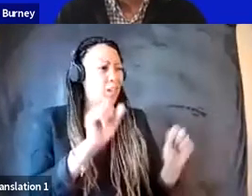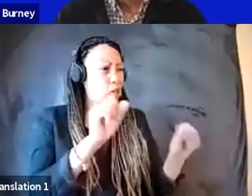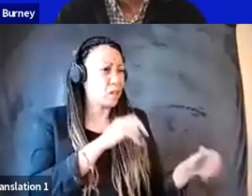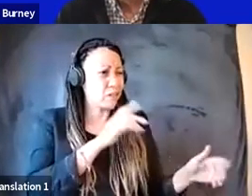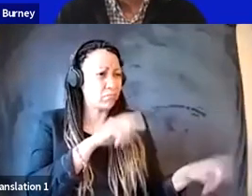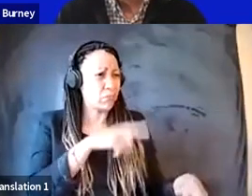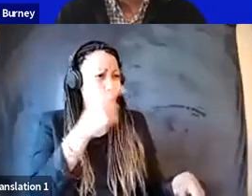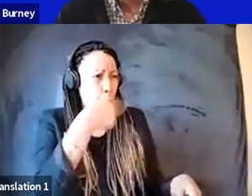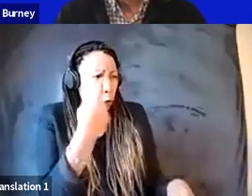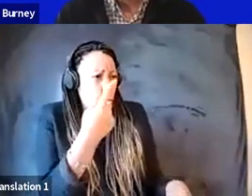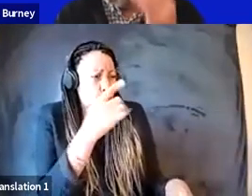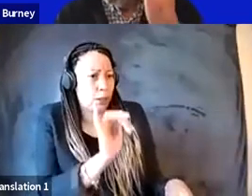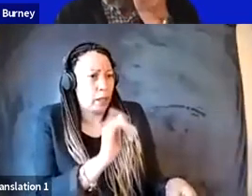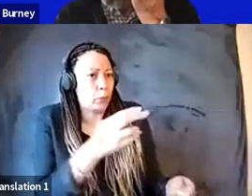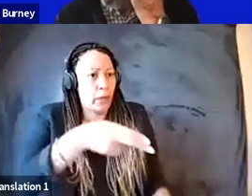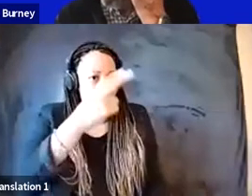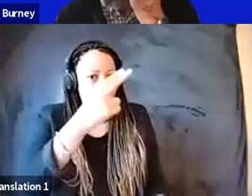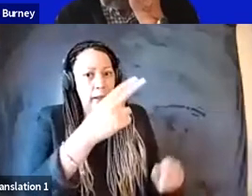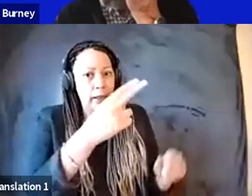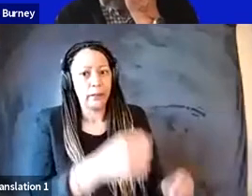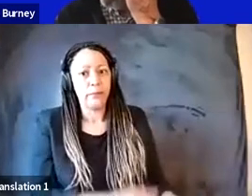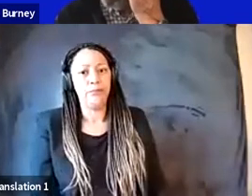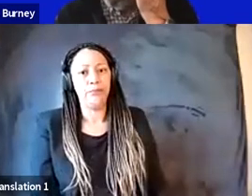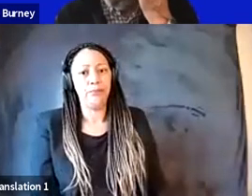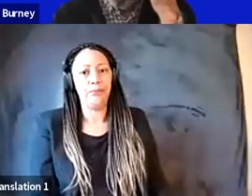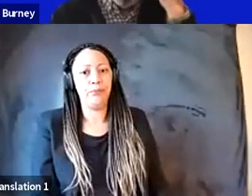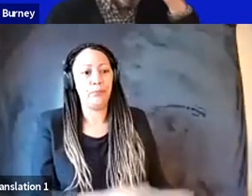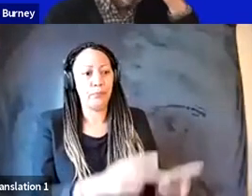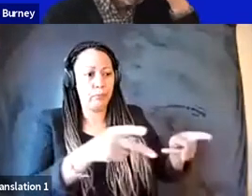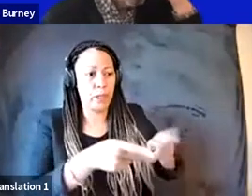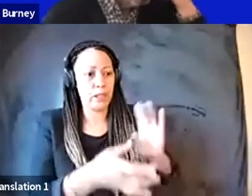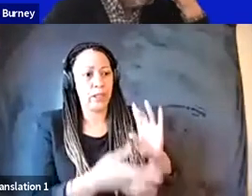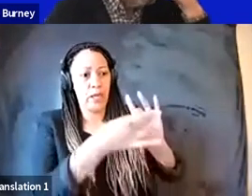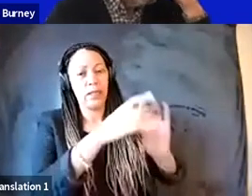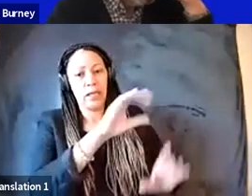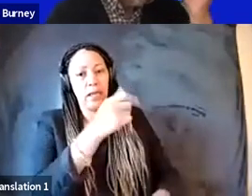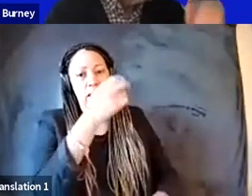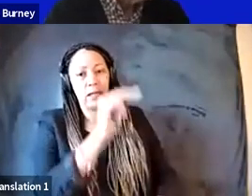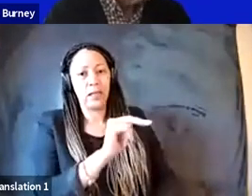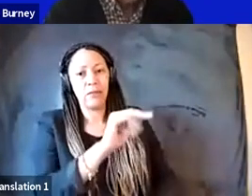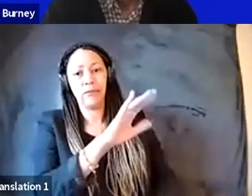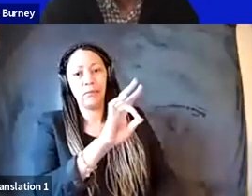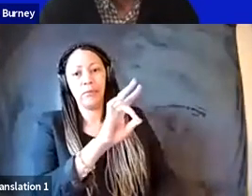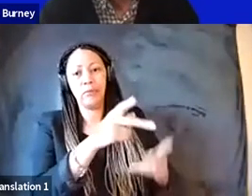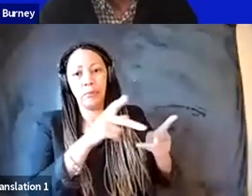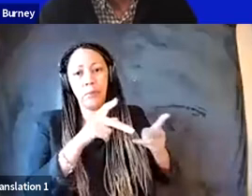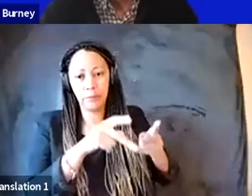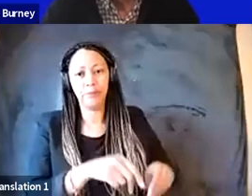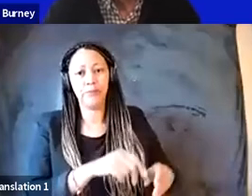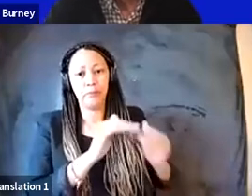the height connect on the spot connected to 57 Caton Place coming in at a maximum of 95 feet in line with the